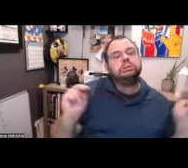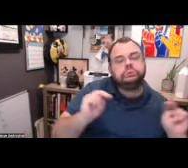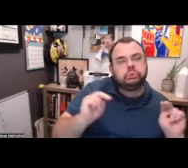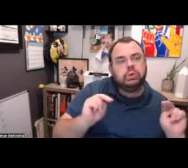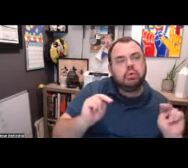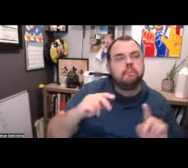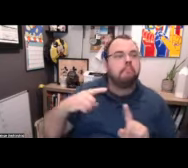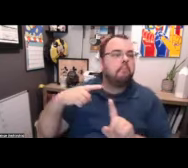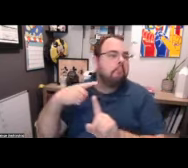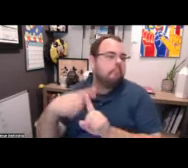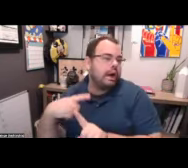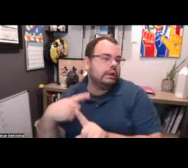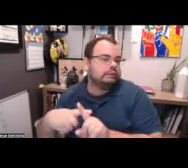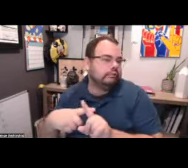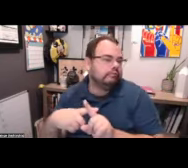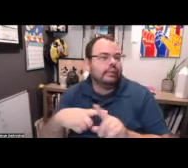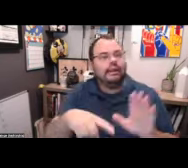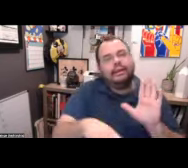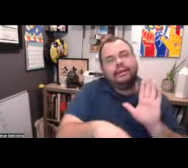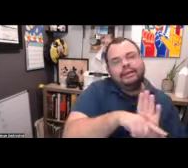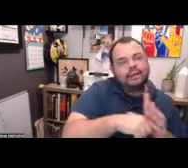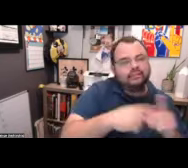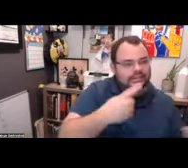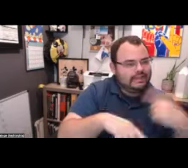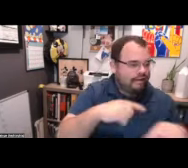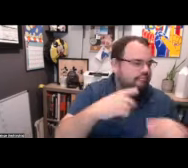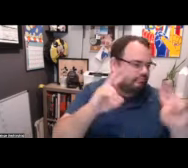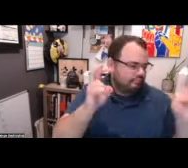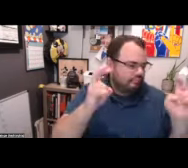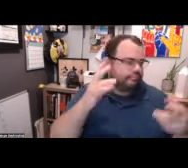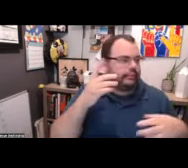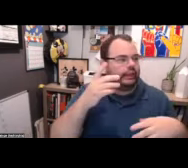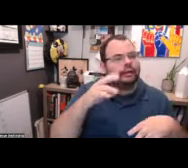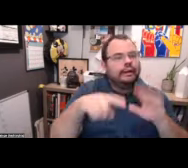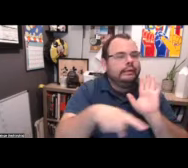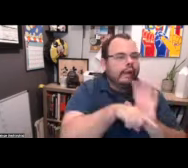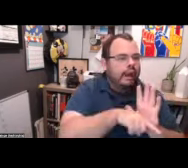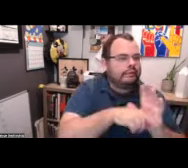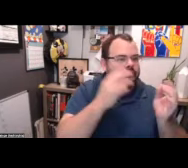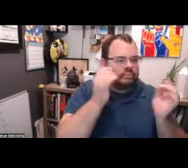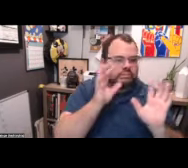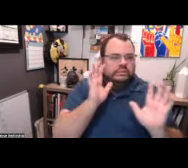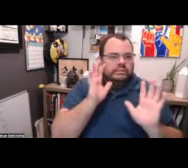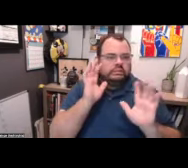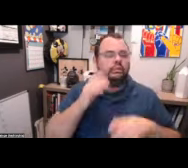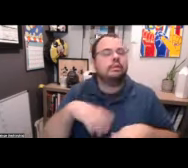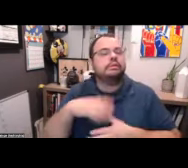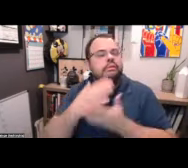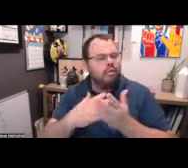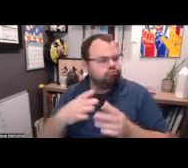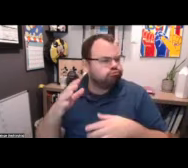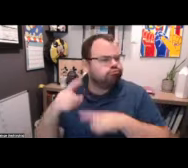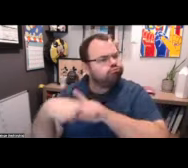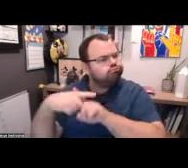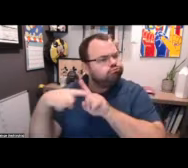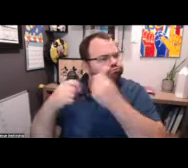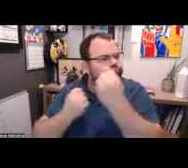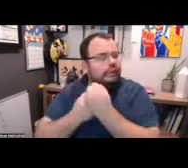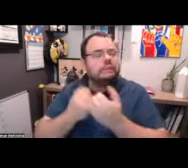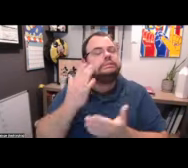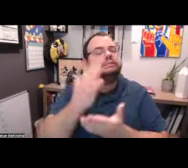sign they feel more connected with. If you feel more neutral about it versus if you feel more positive about it, or if you feel negative and